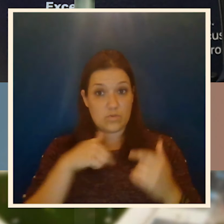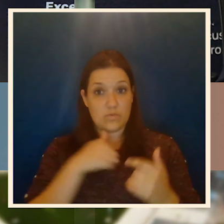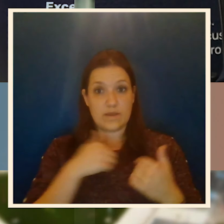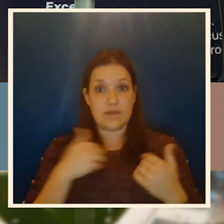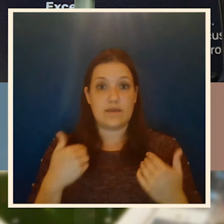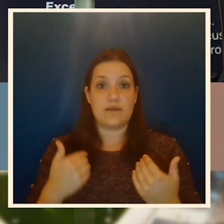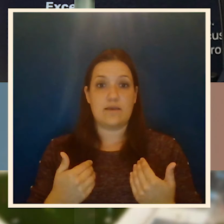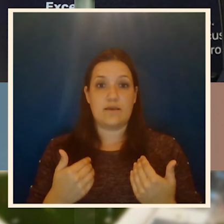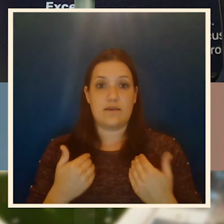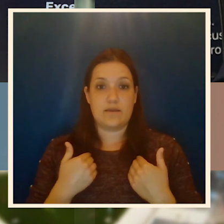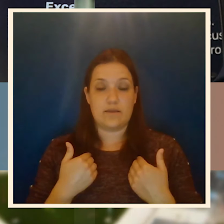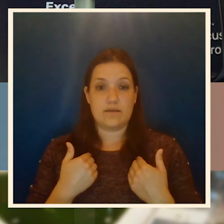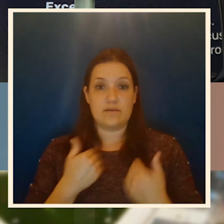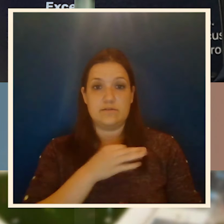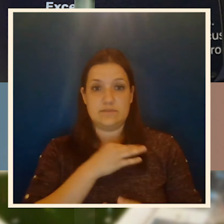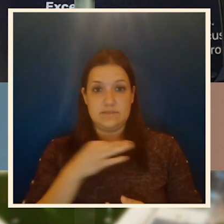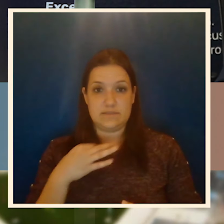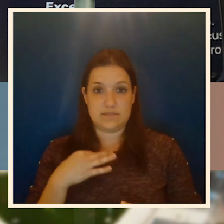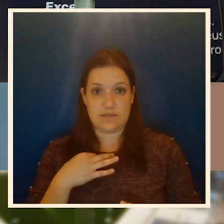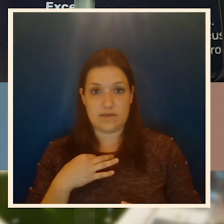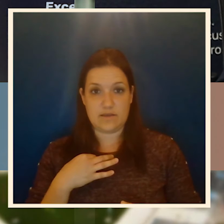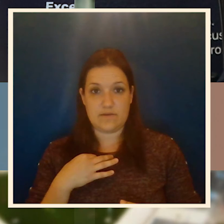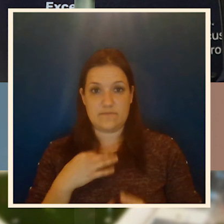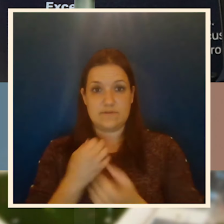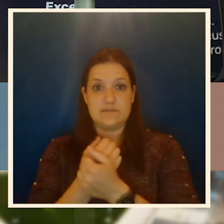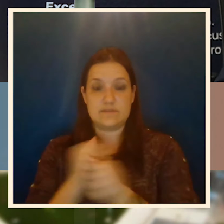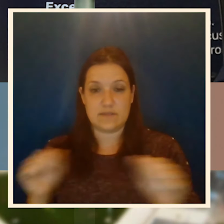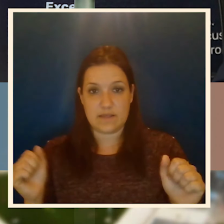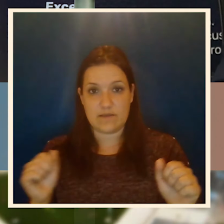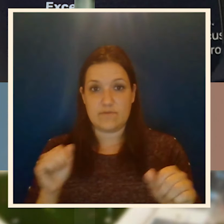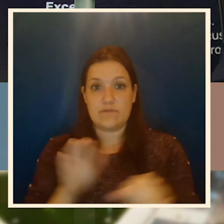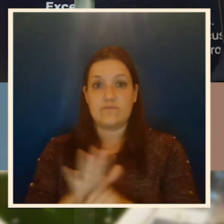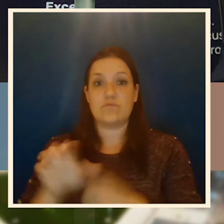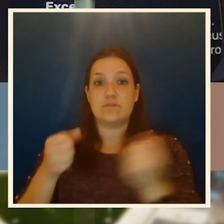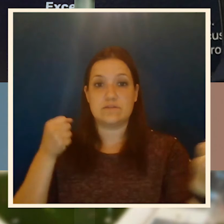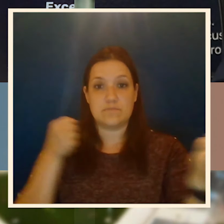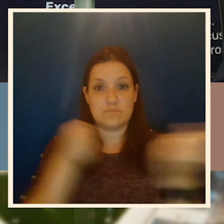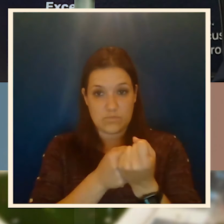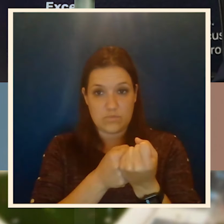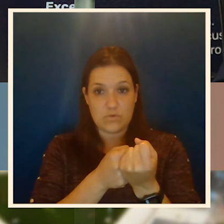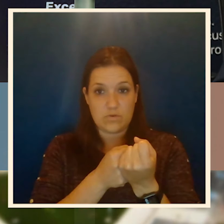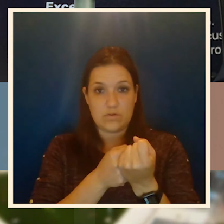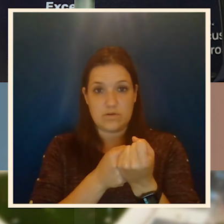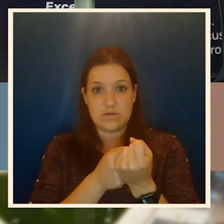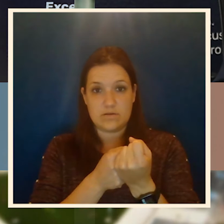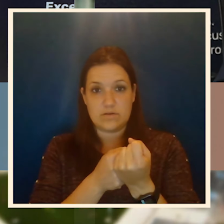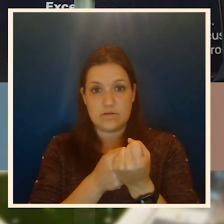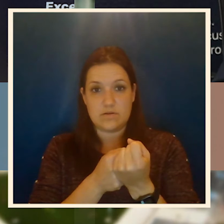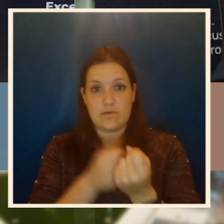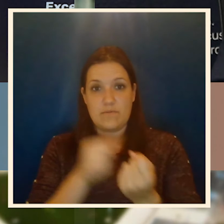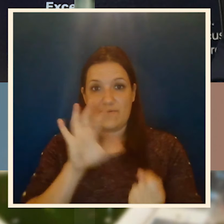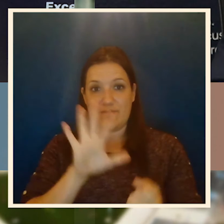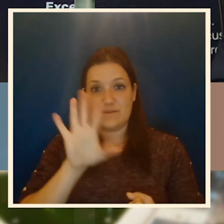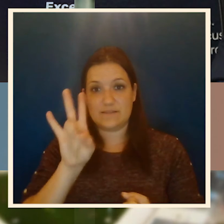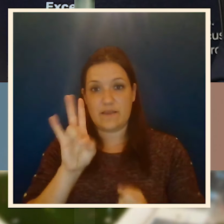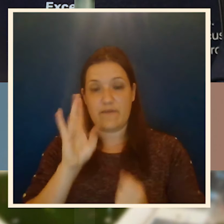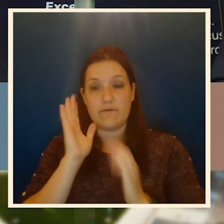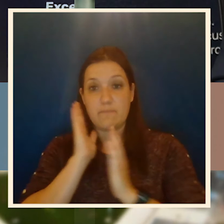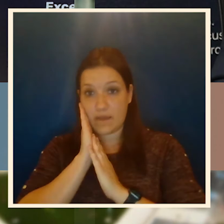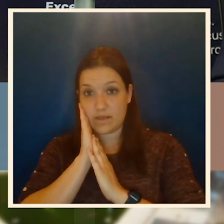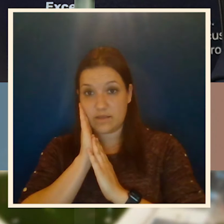have staffing to safely, fully support the operation of 57